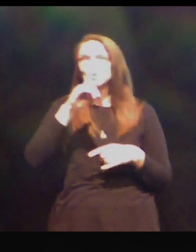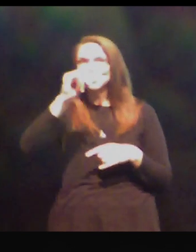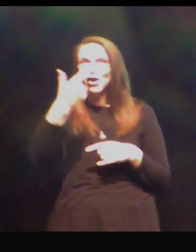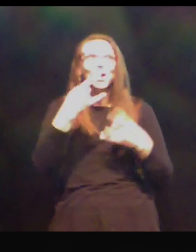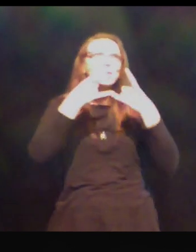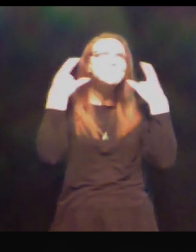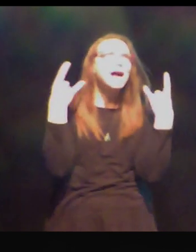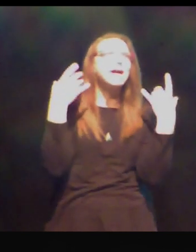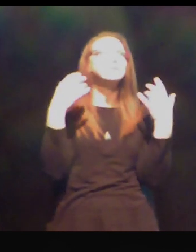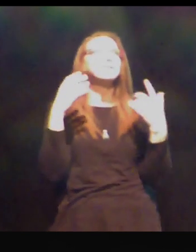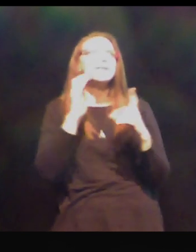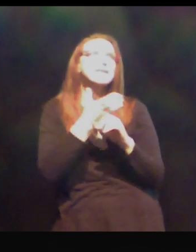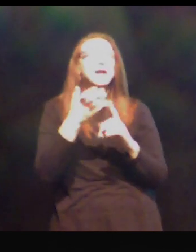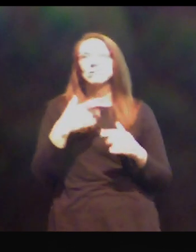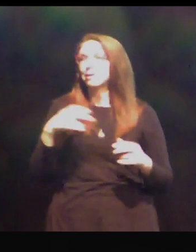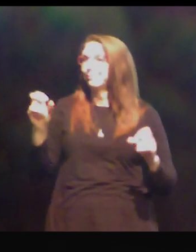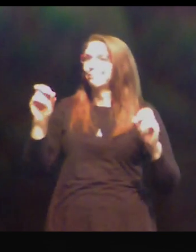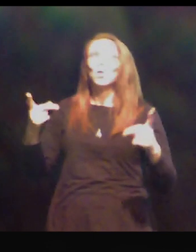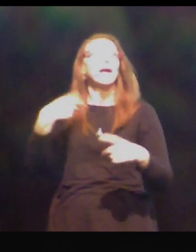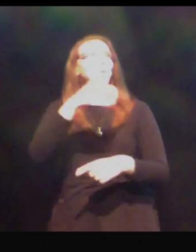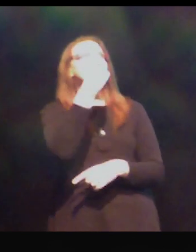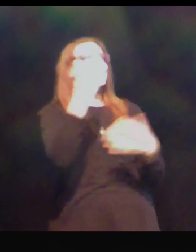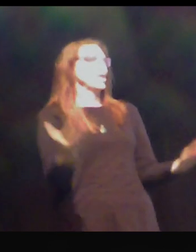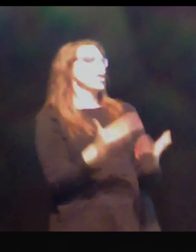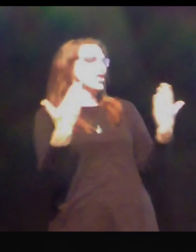Was doing the whole show, and I was like, all right, we're eating here.